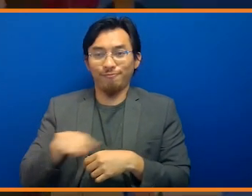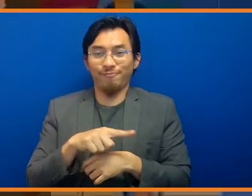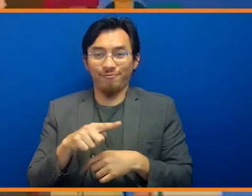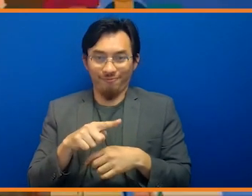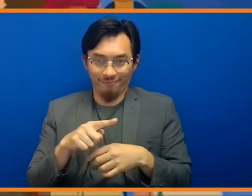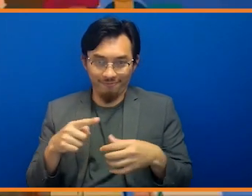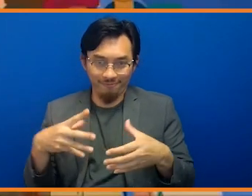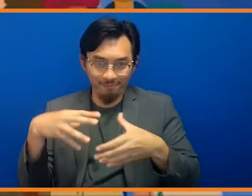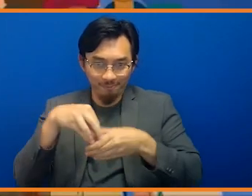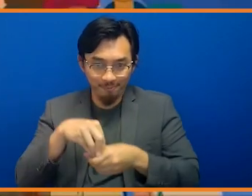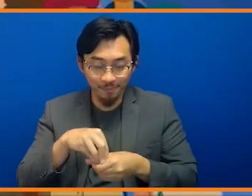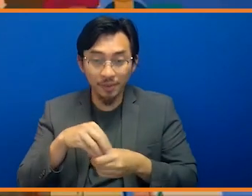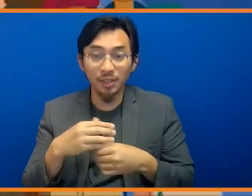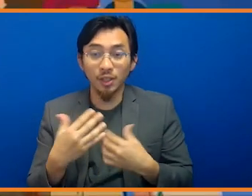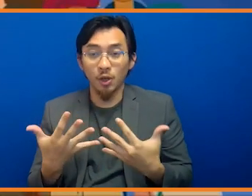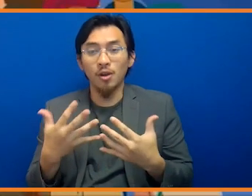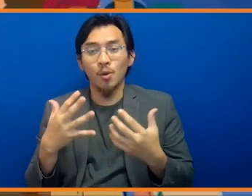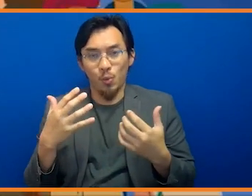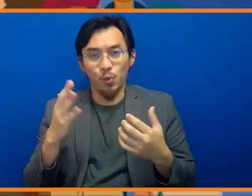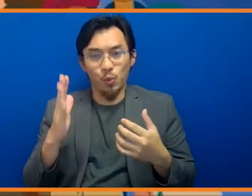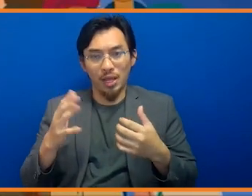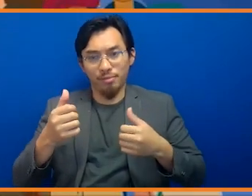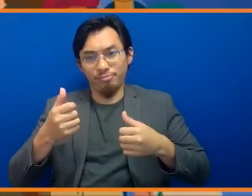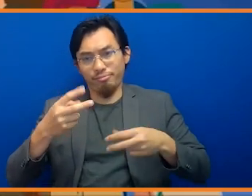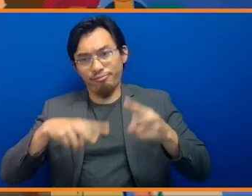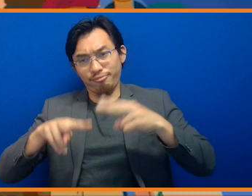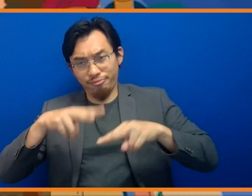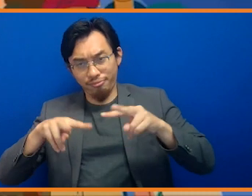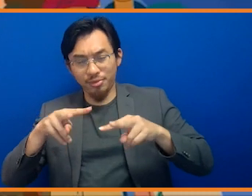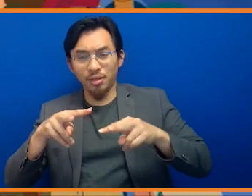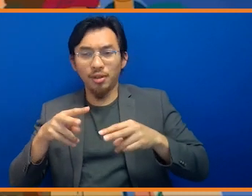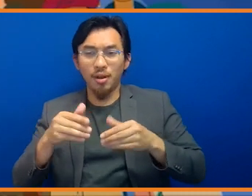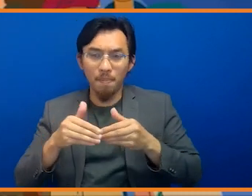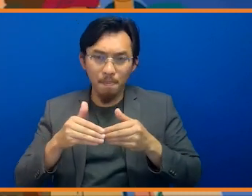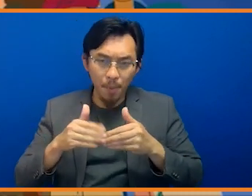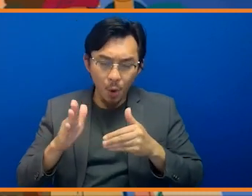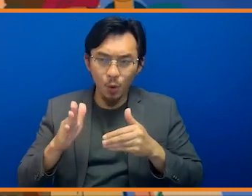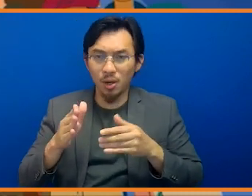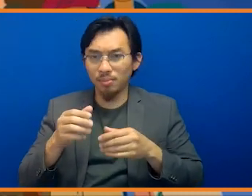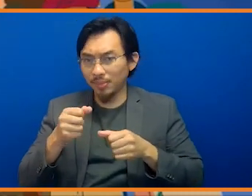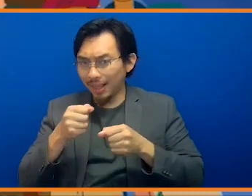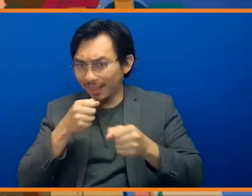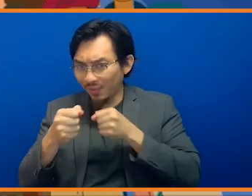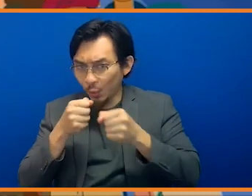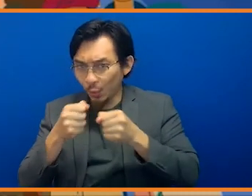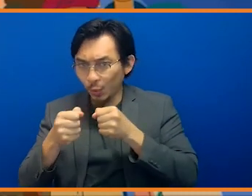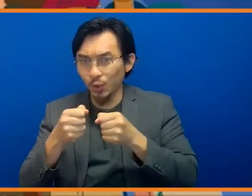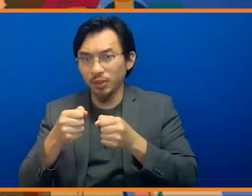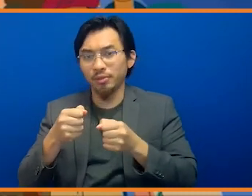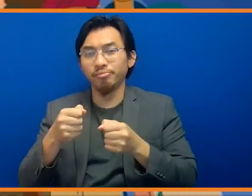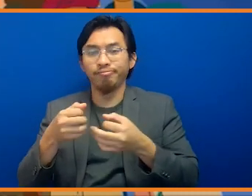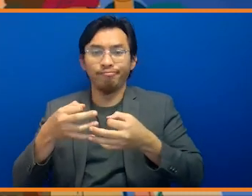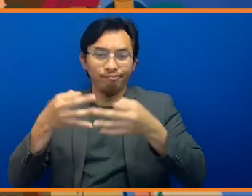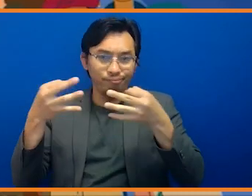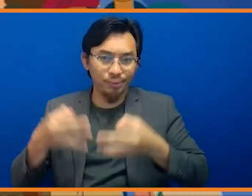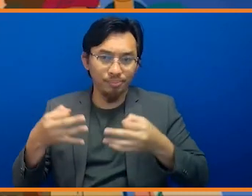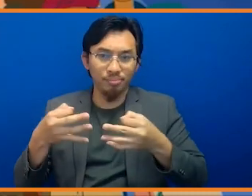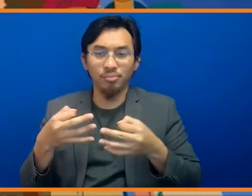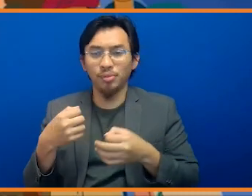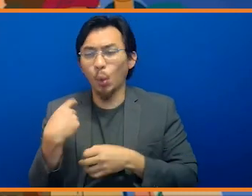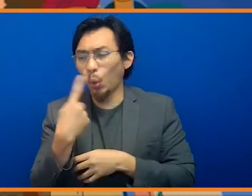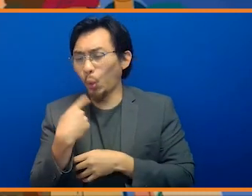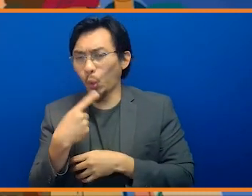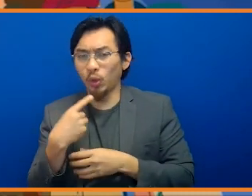finalists, yeah, to be then further review and further interview and to be decided who's going to be the